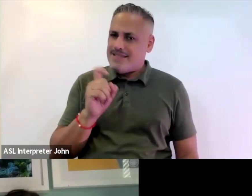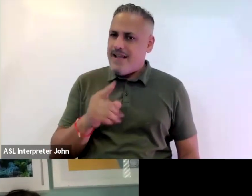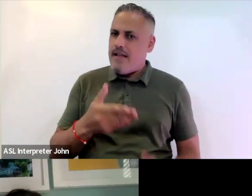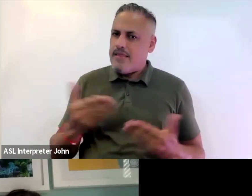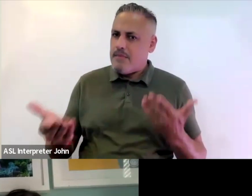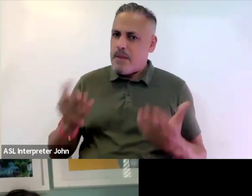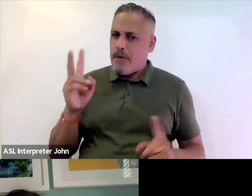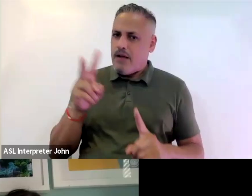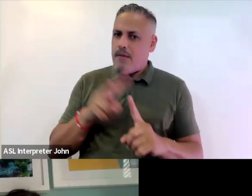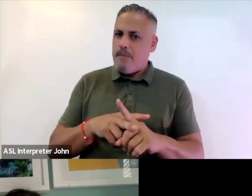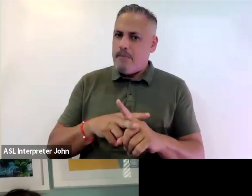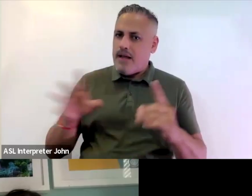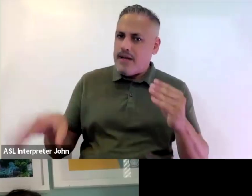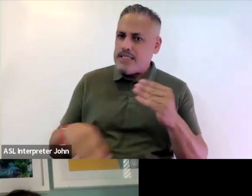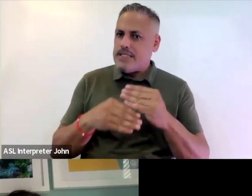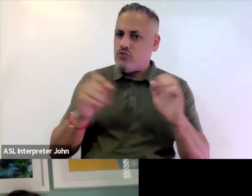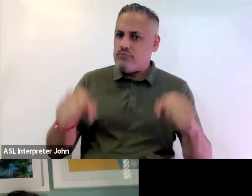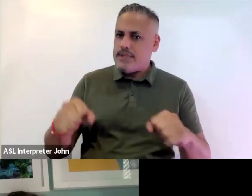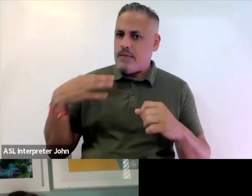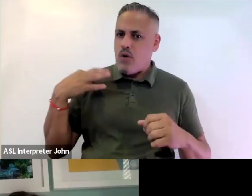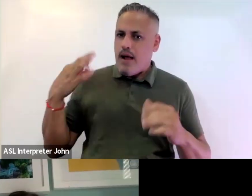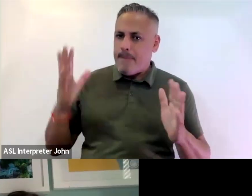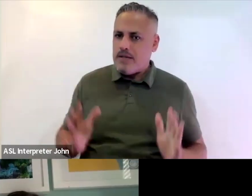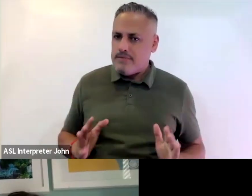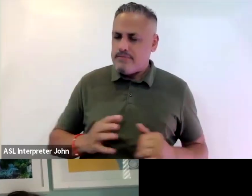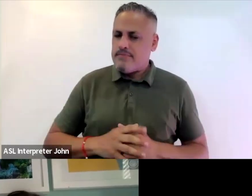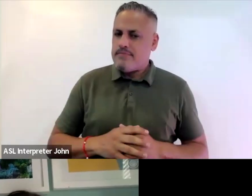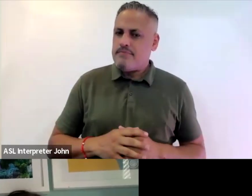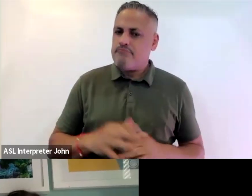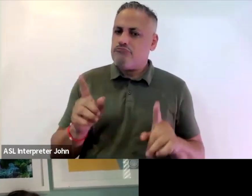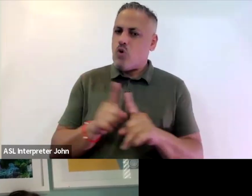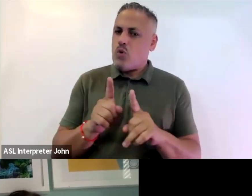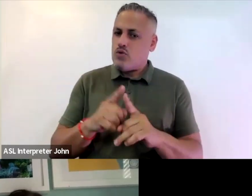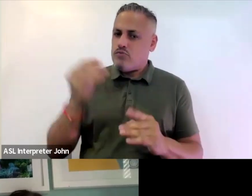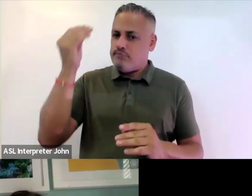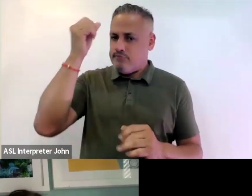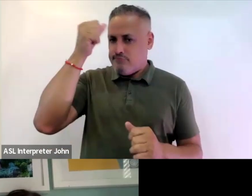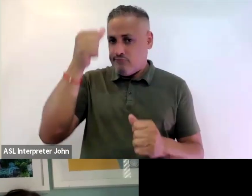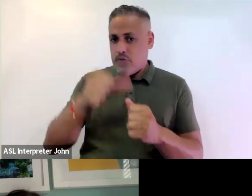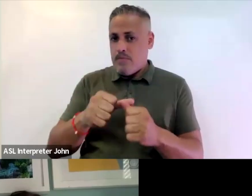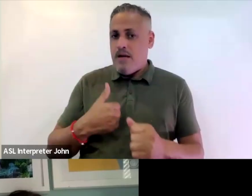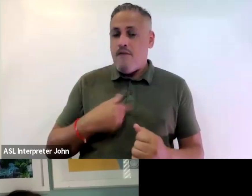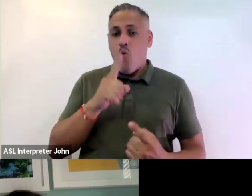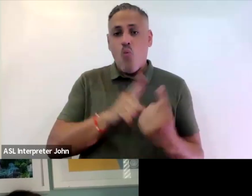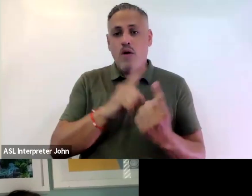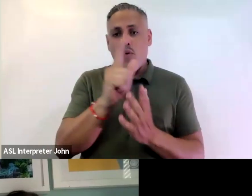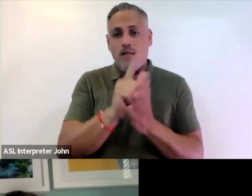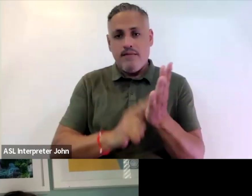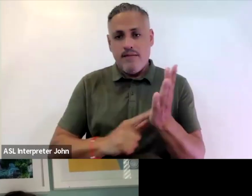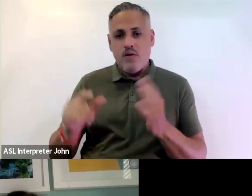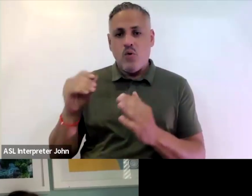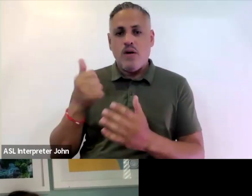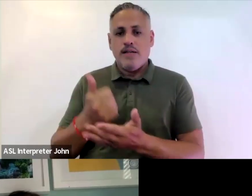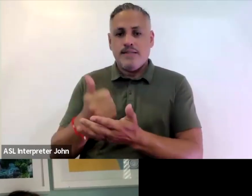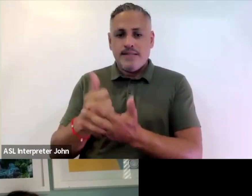that may apply to additional potential applicants. And also keep in mind that we have one-on-one legal assistance and